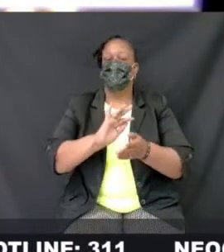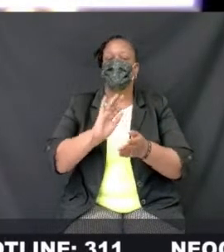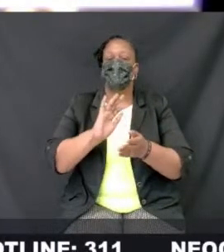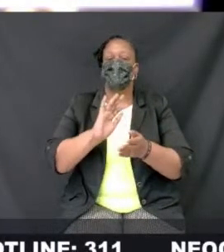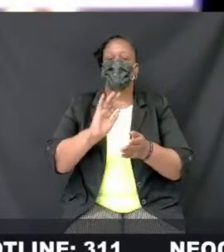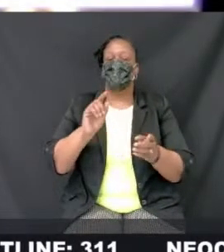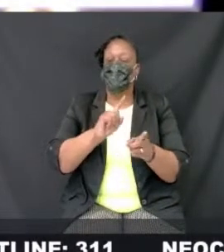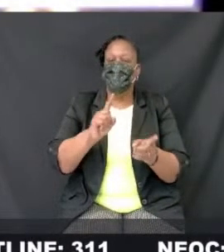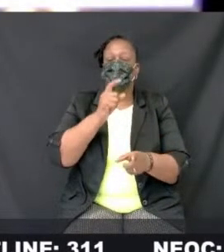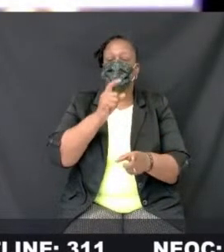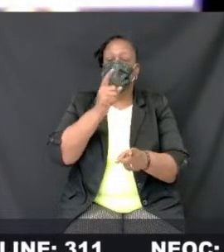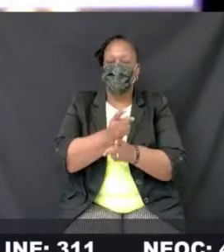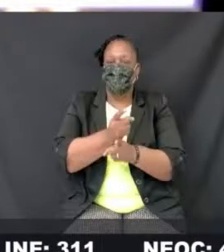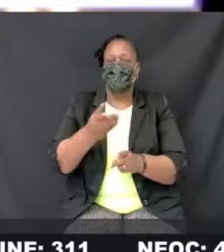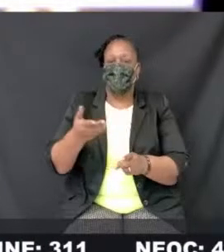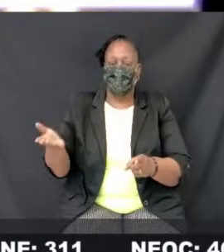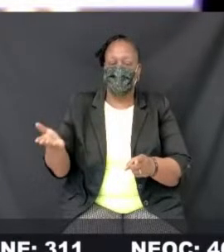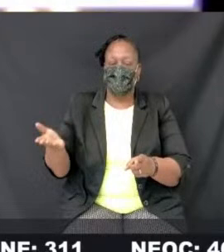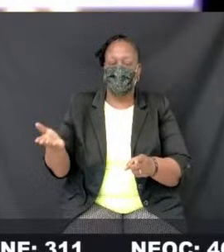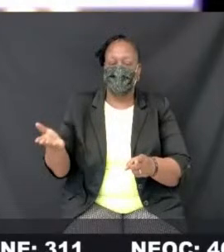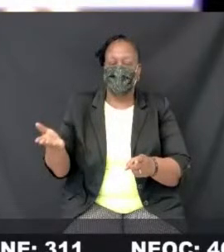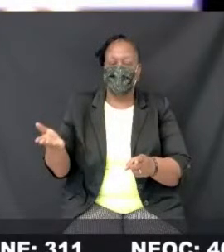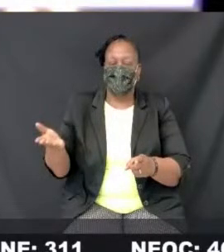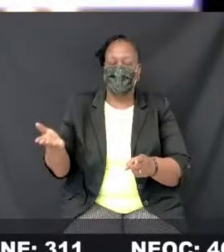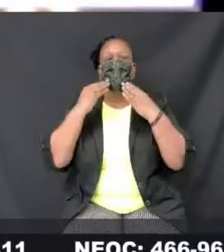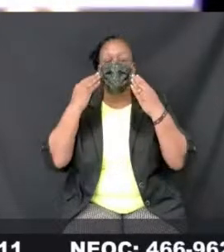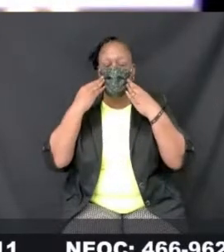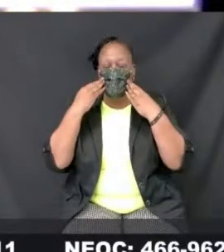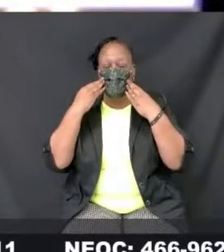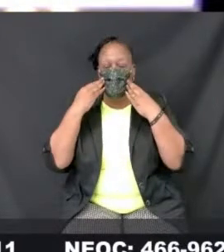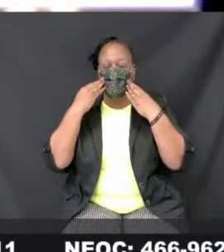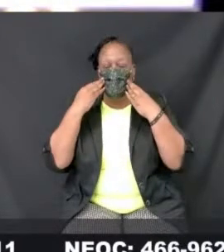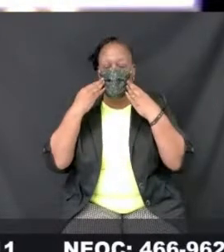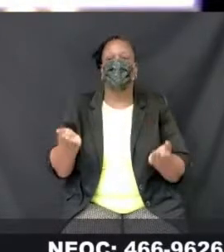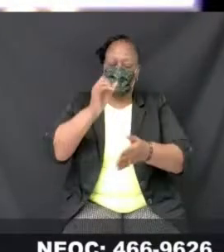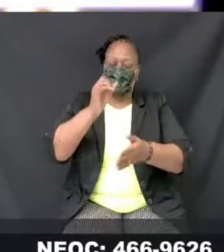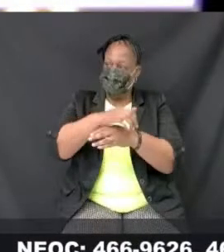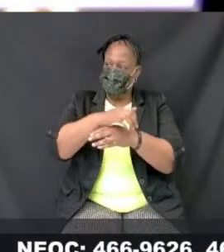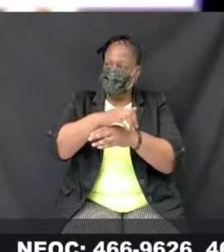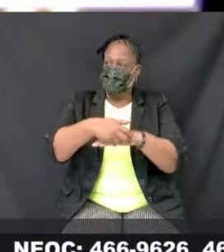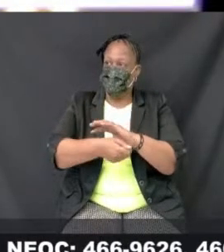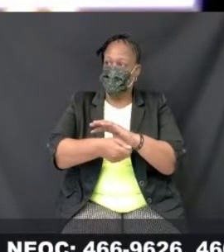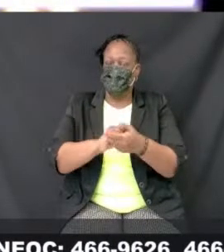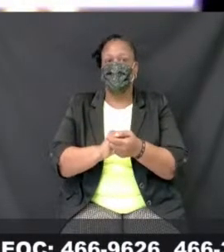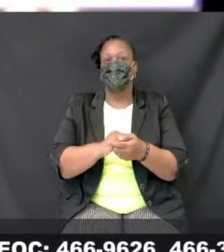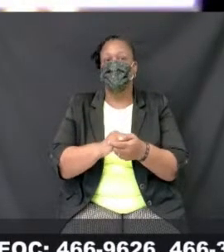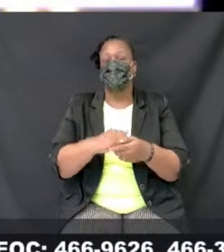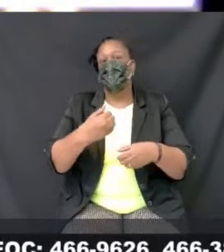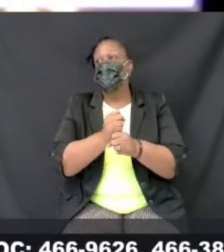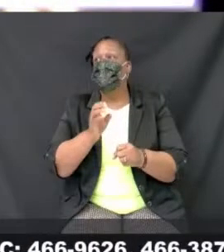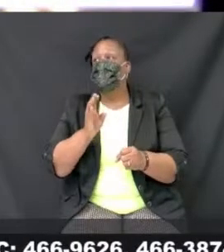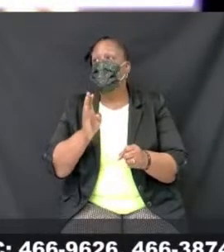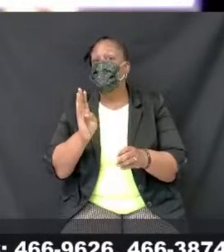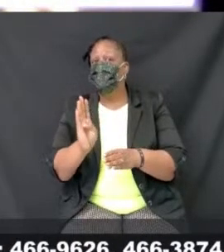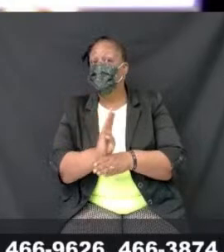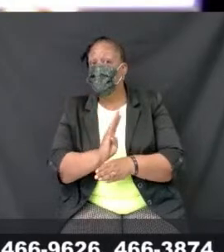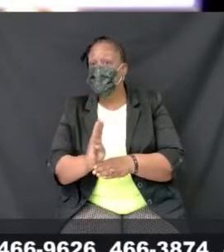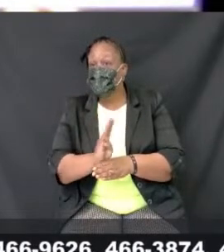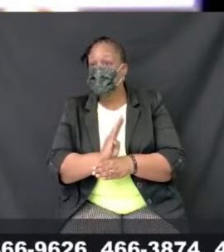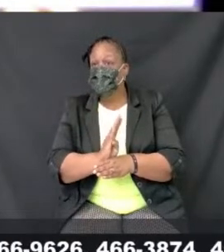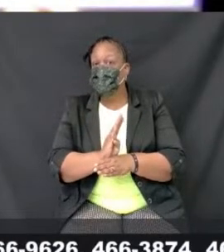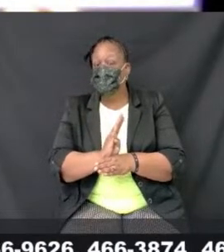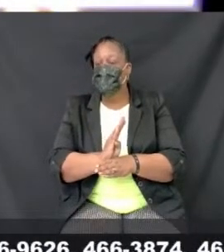And I want to make to businesses to make sure that your hand sanitization